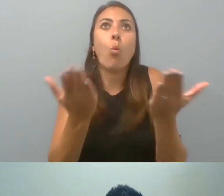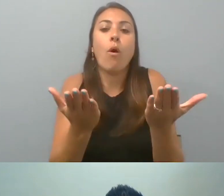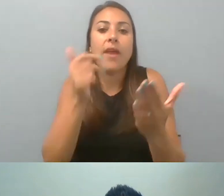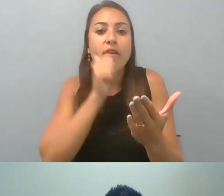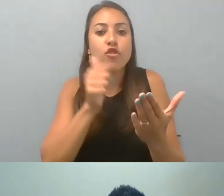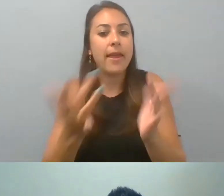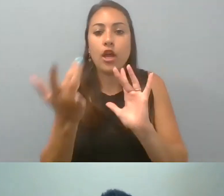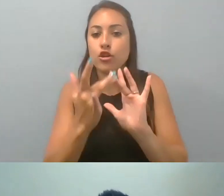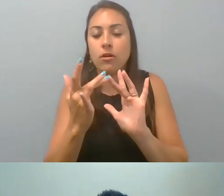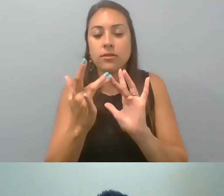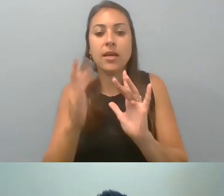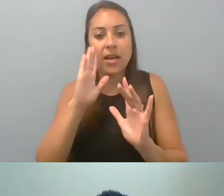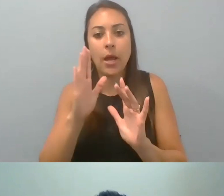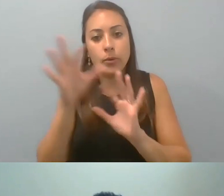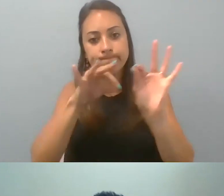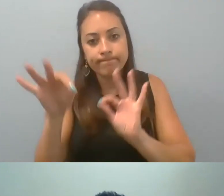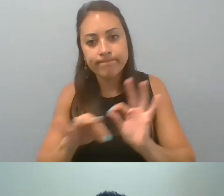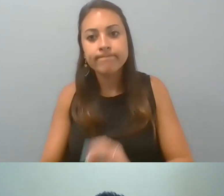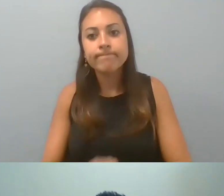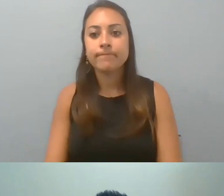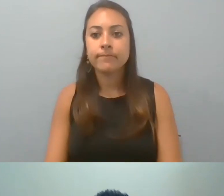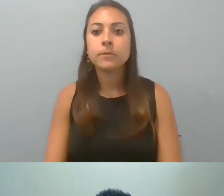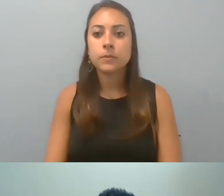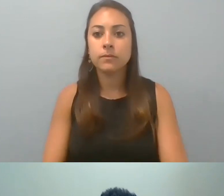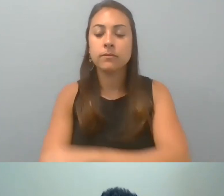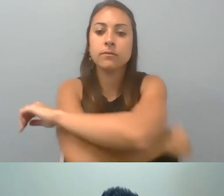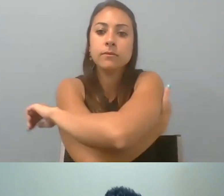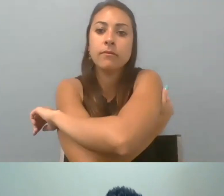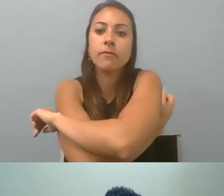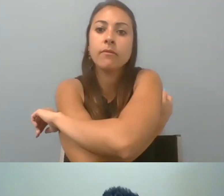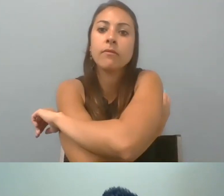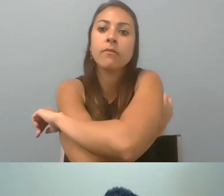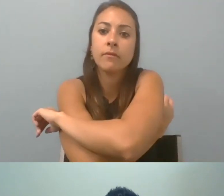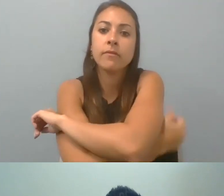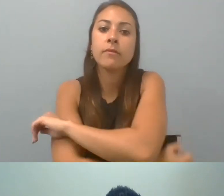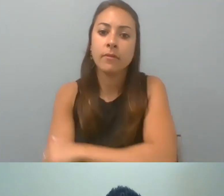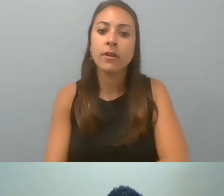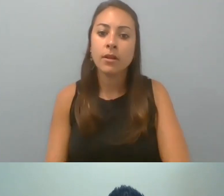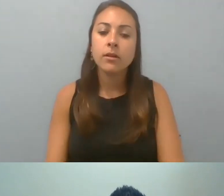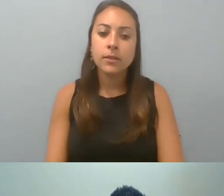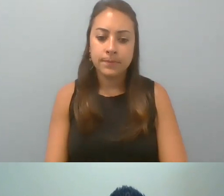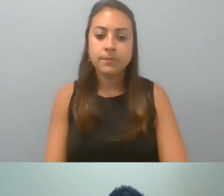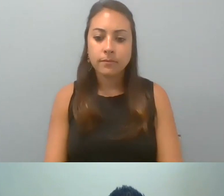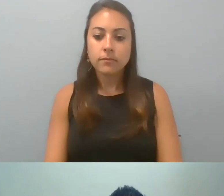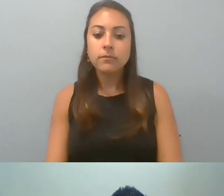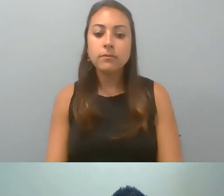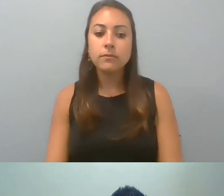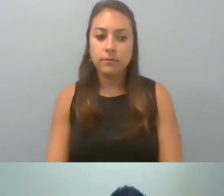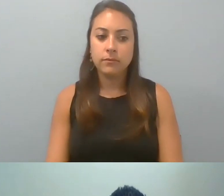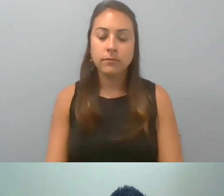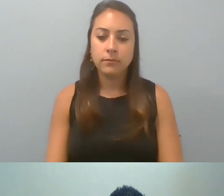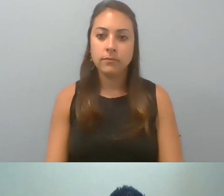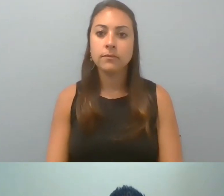reach out to me. Well, we're also collaborating with the Muslim chaplain on all of this, so he would also be a resource if students are curious about